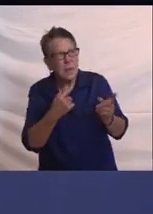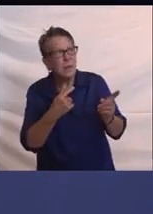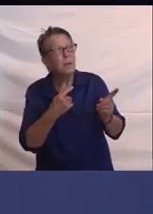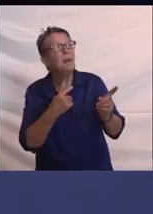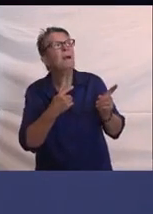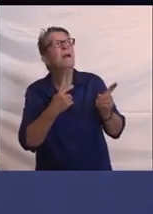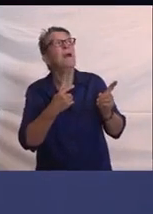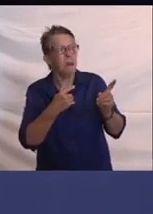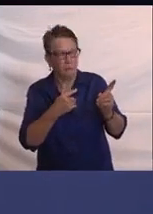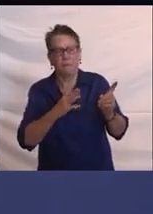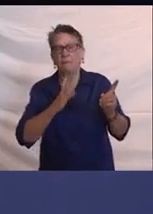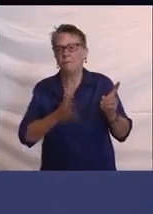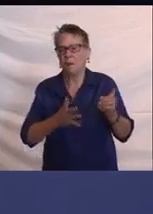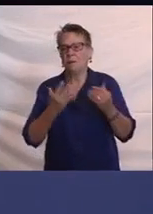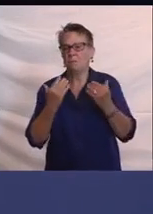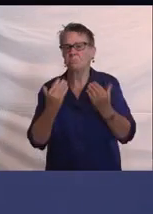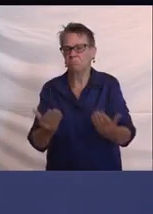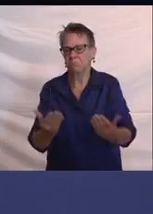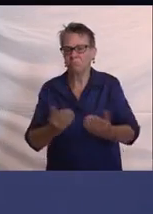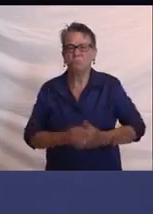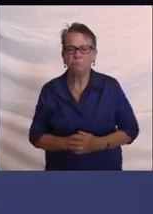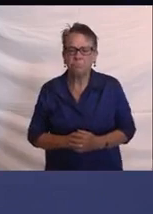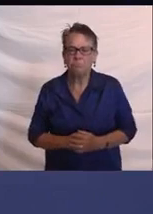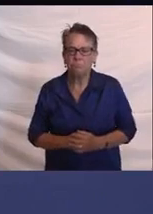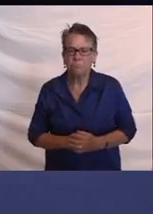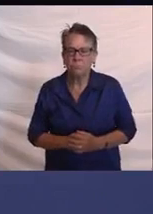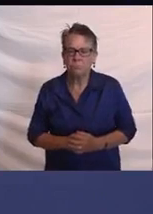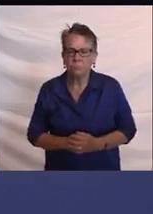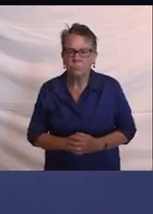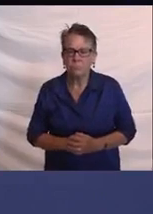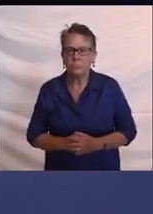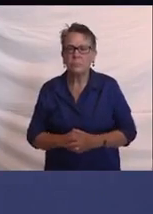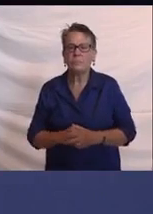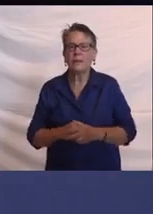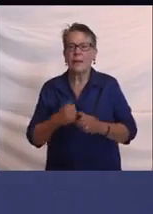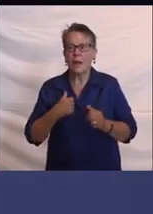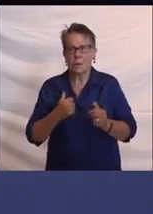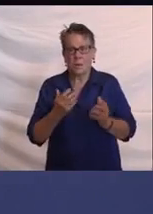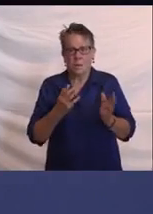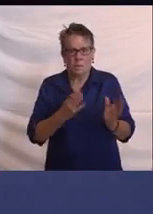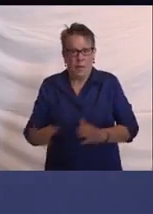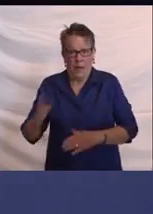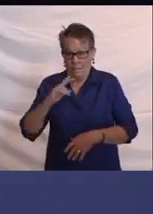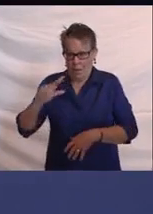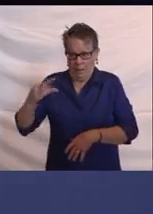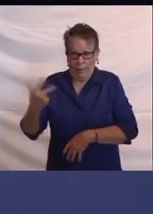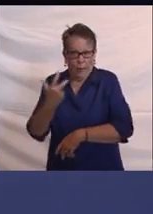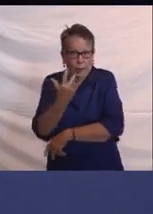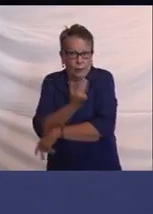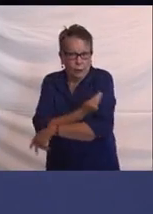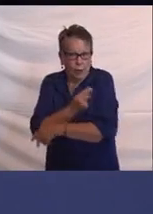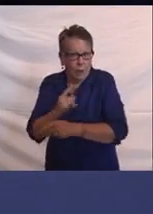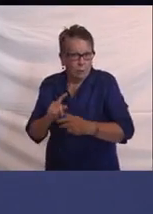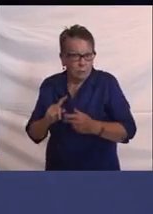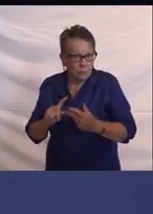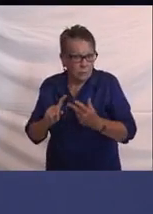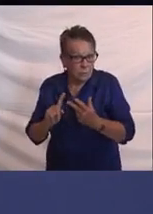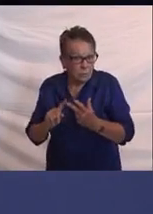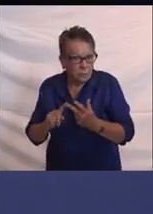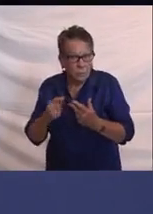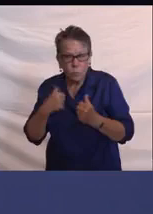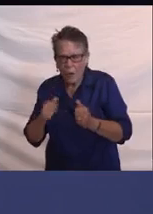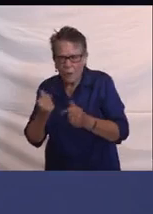we continue planning for the Pfizer booster, we are including the homebound population in these efforts. While many of the